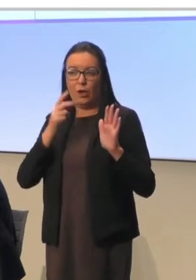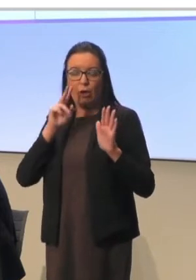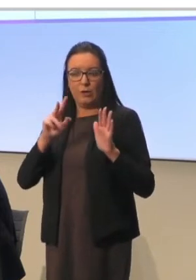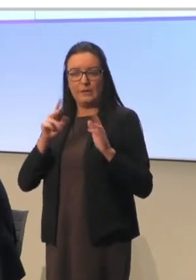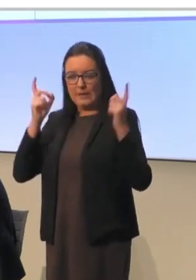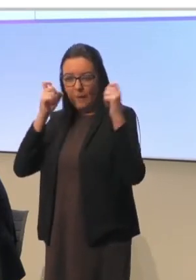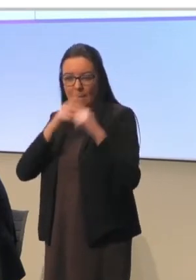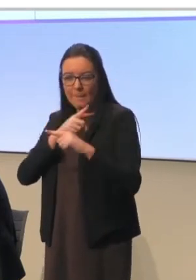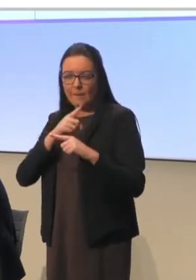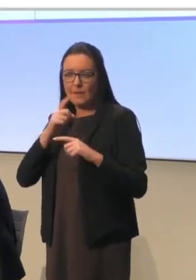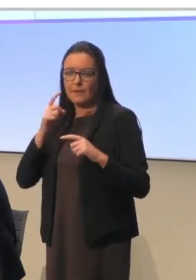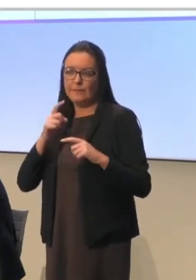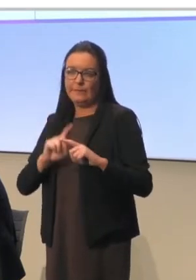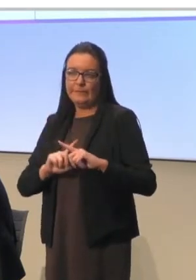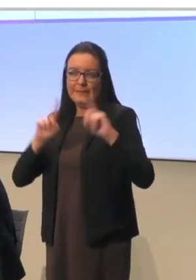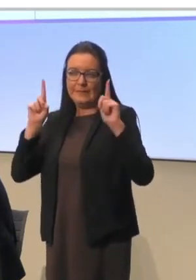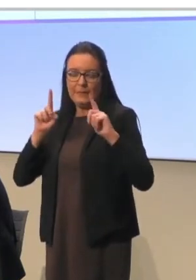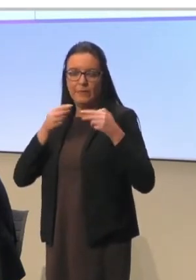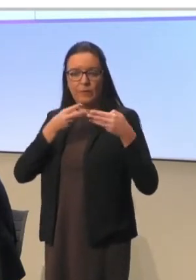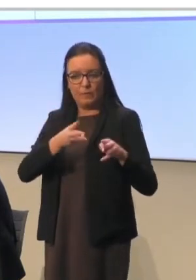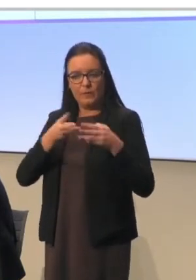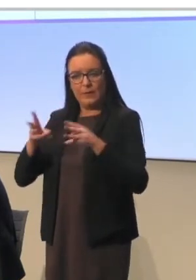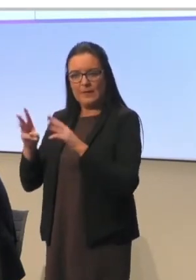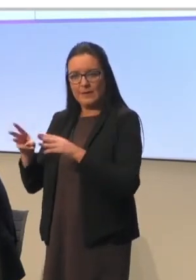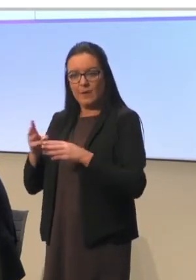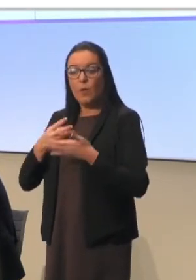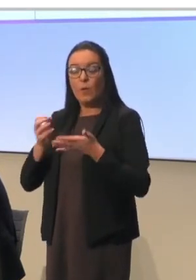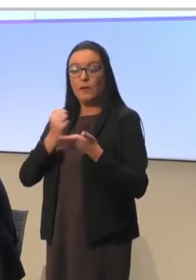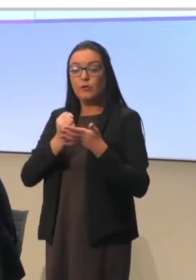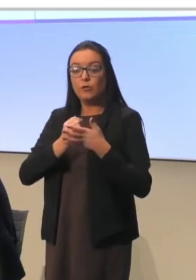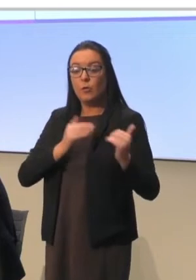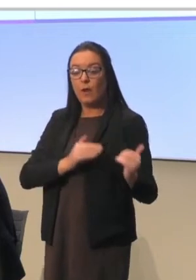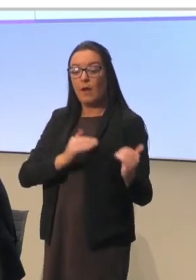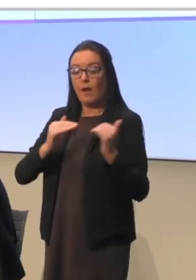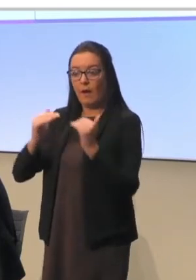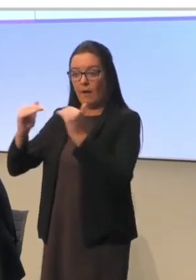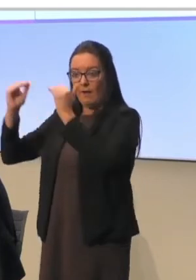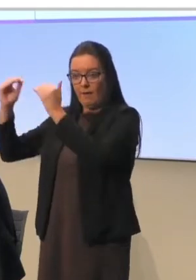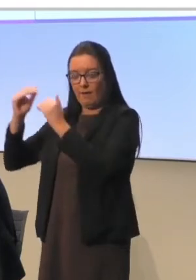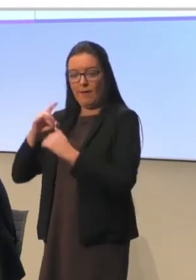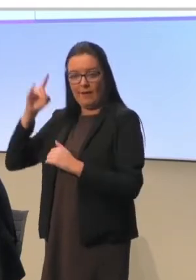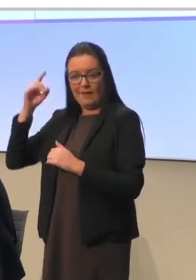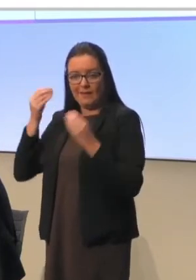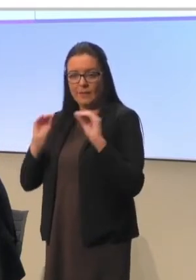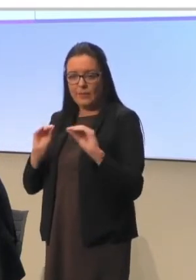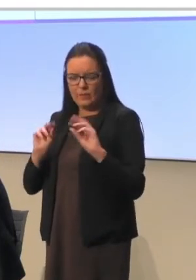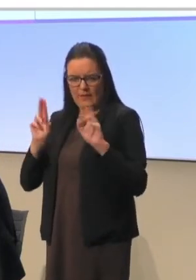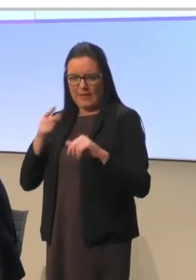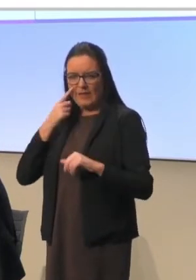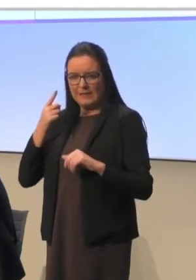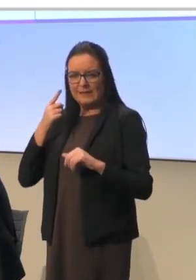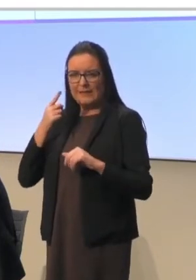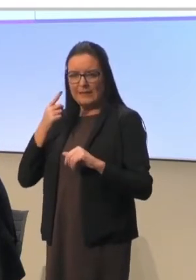here is just the difference in pathways. So even when students do progress onto higher education, you can see significant gaps